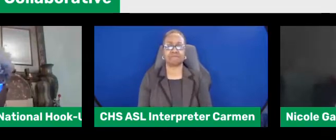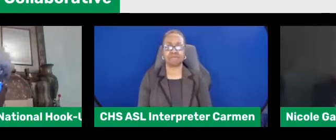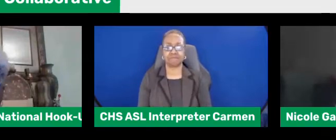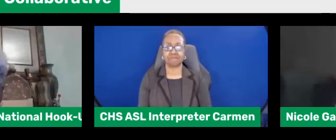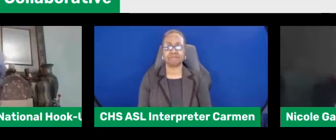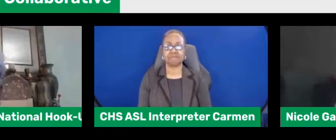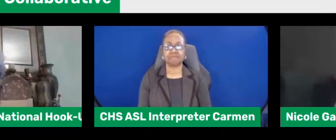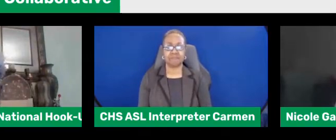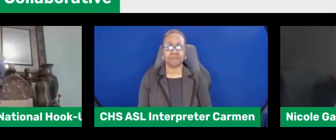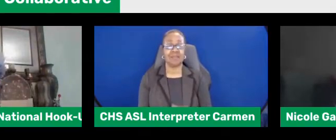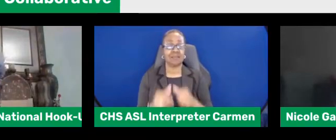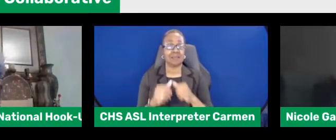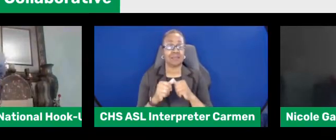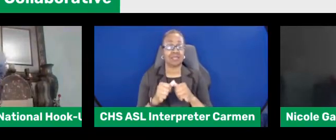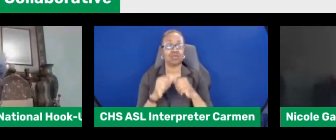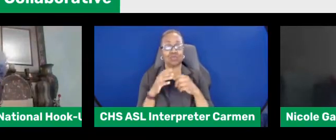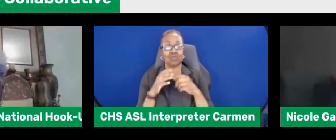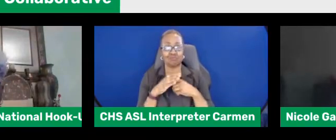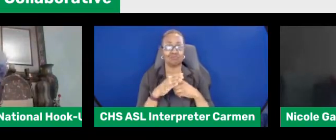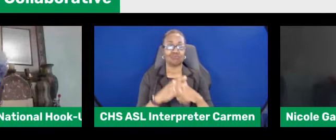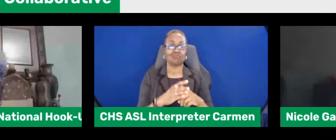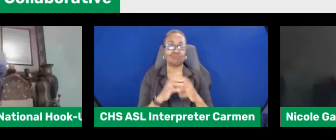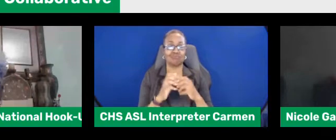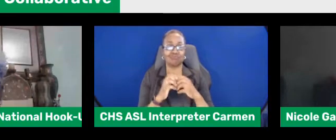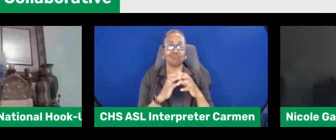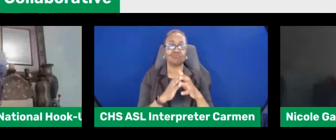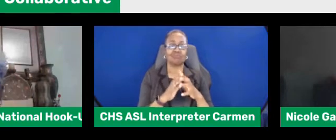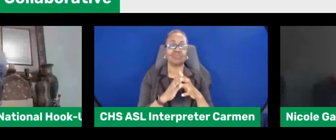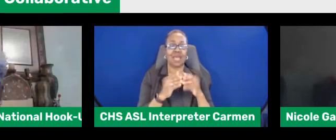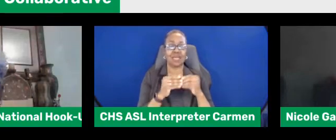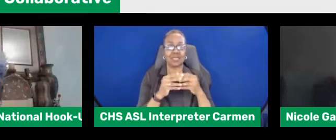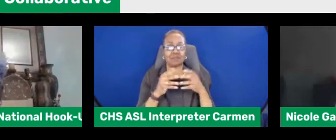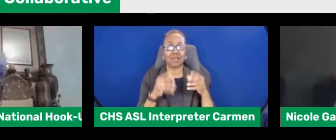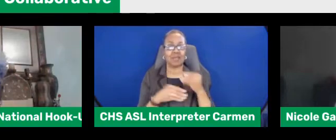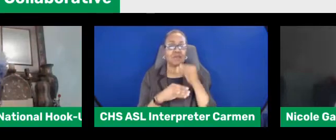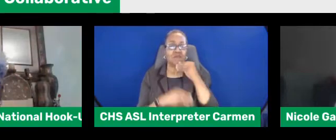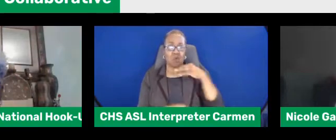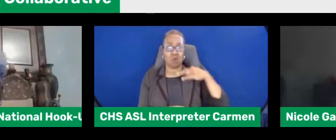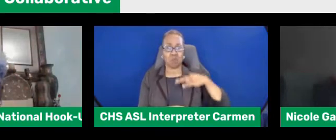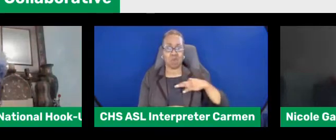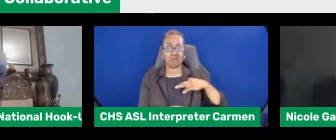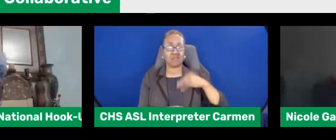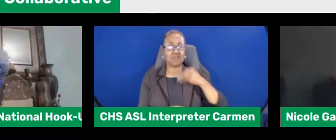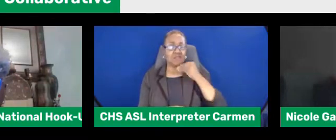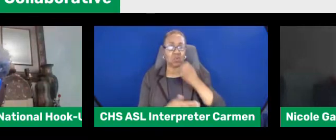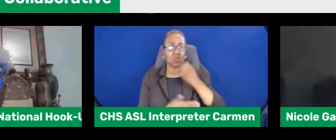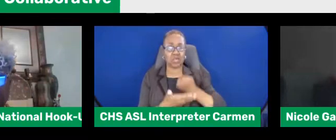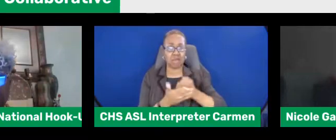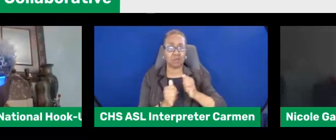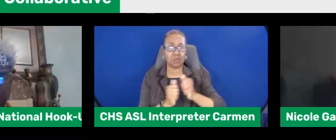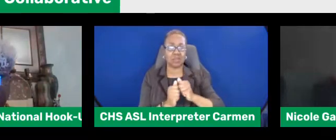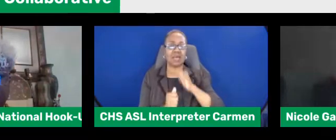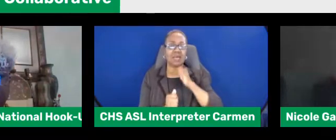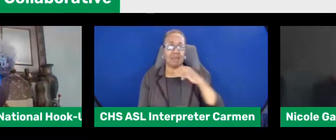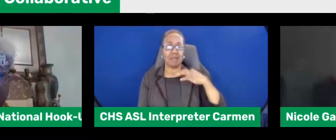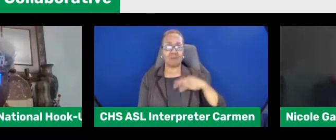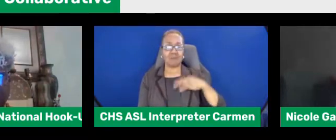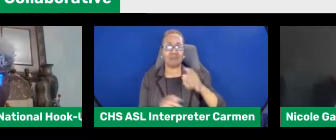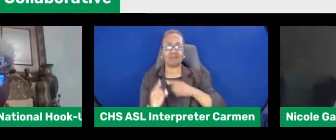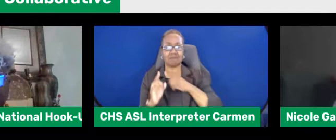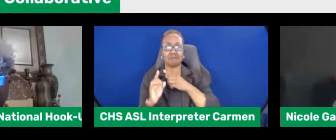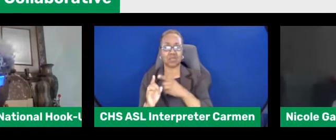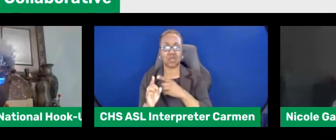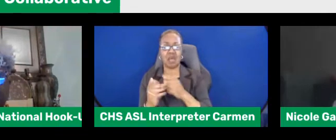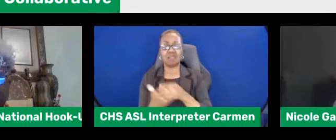said, continue to implement an expansive local for-profit food economy with a nonprofit mission. And so this money